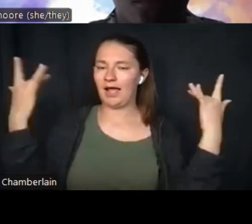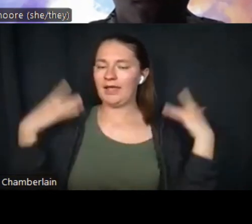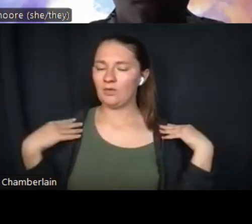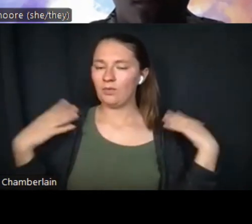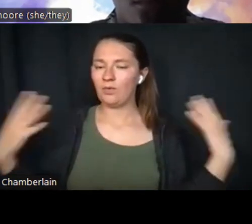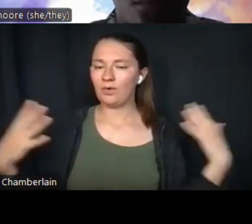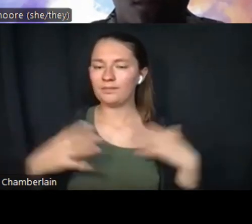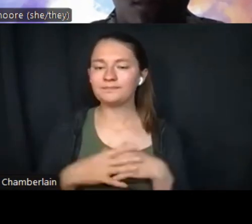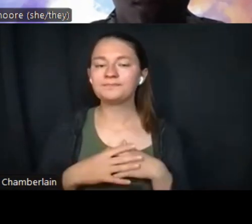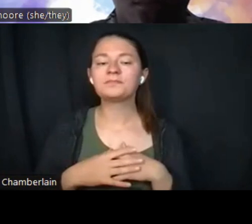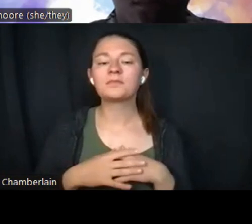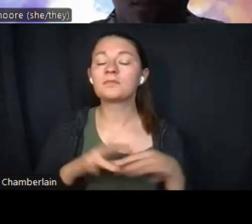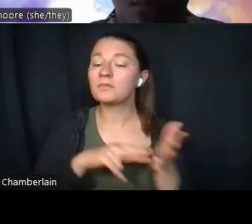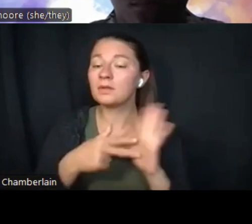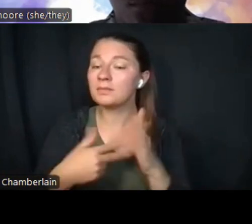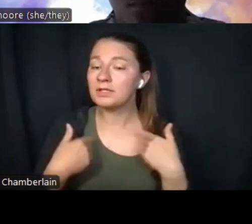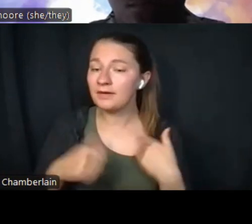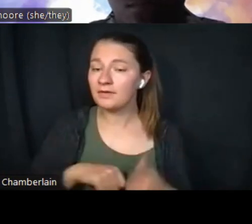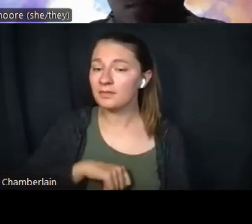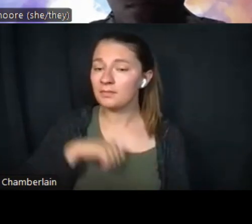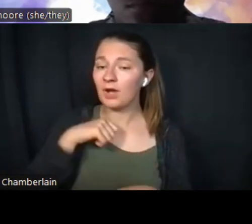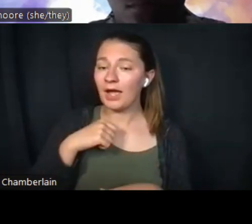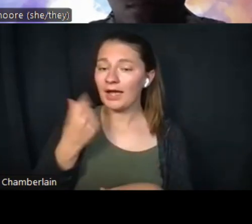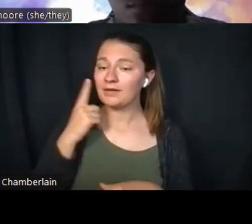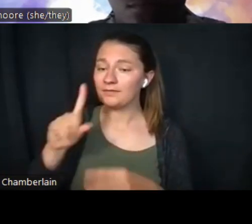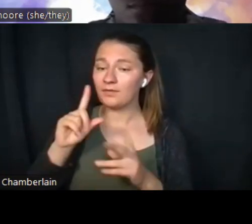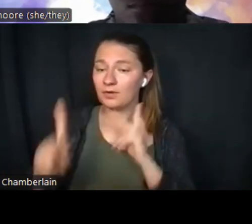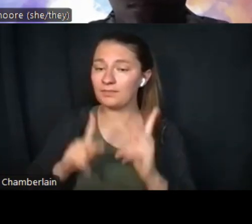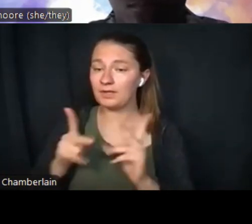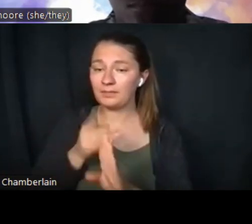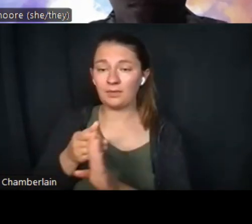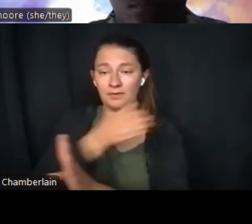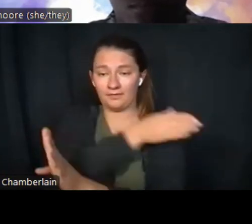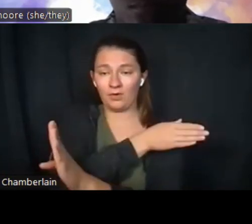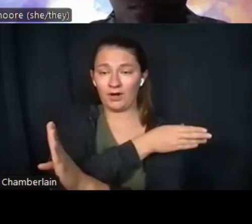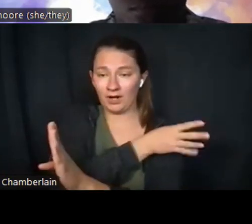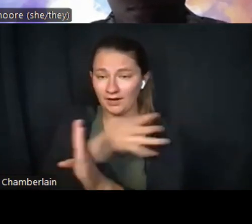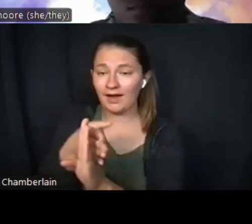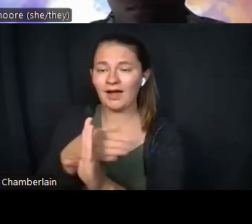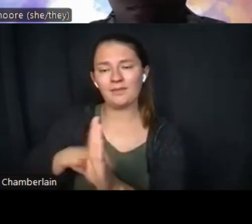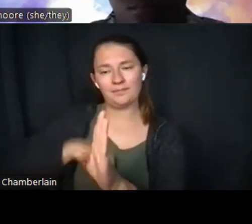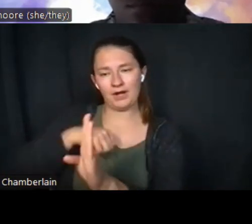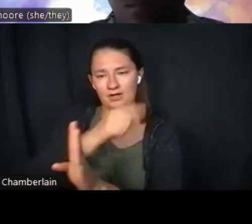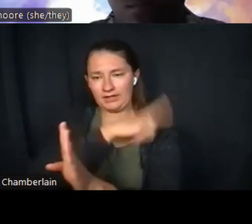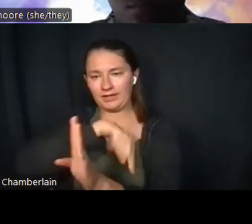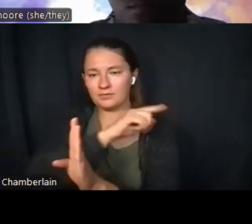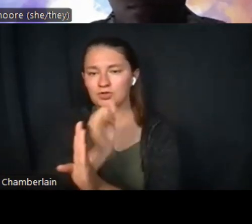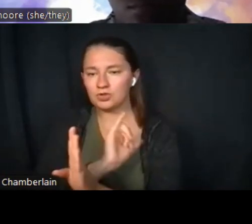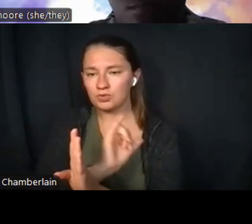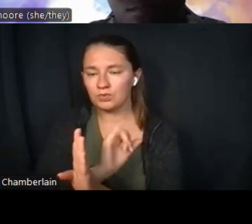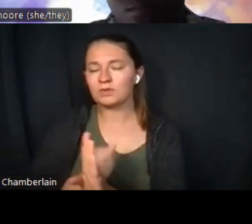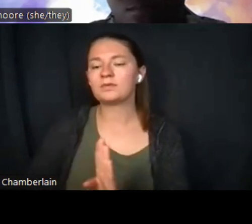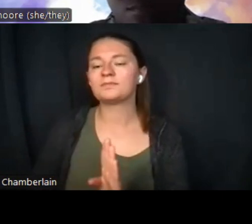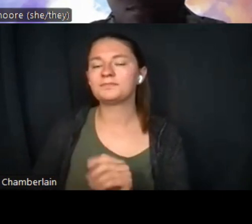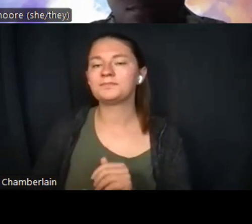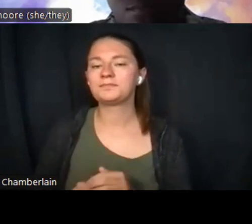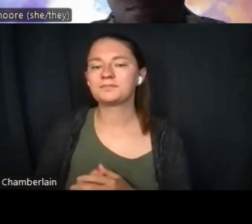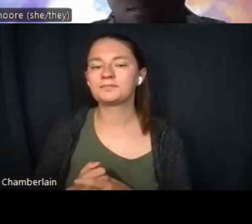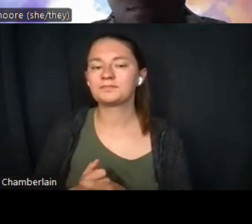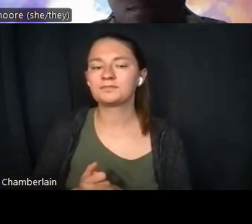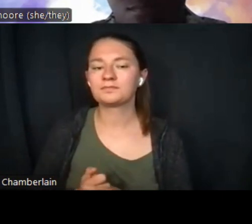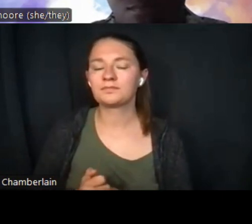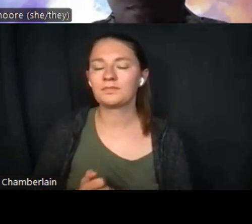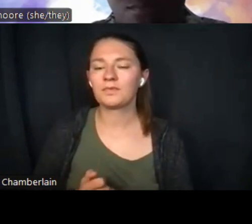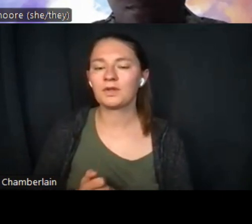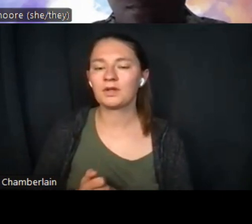means having pride in the people who came before us, because I can begin to have this inner